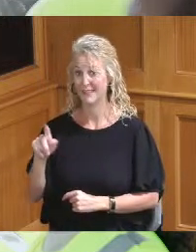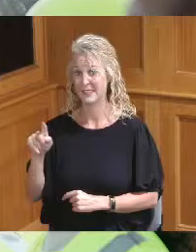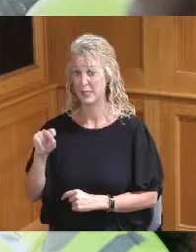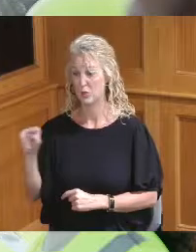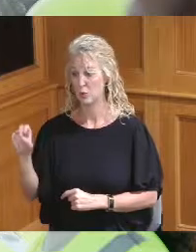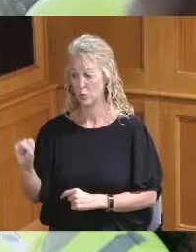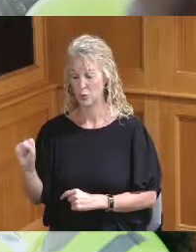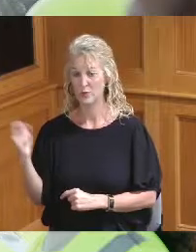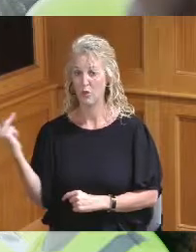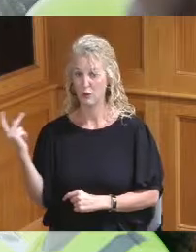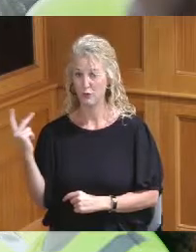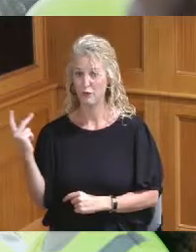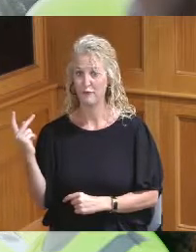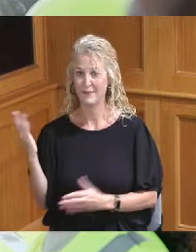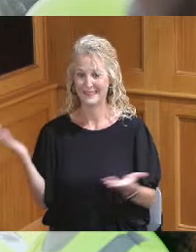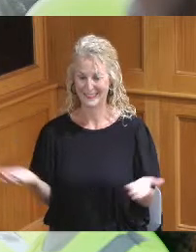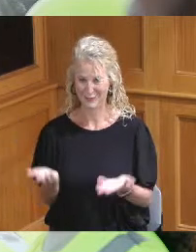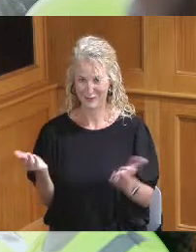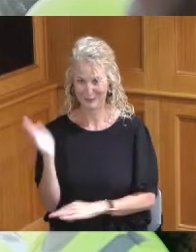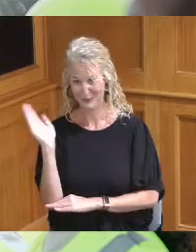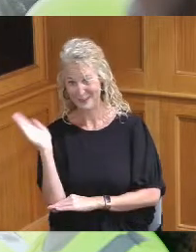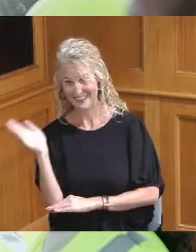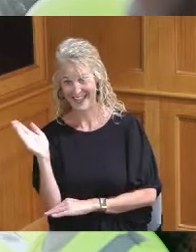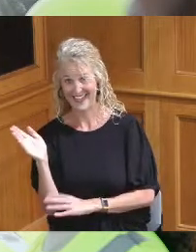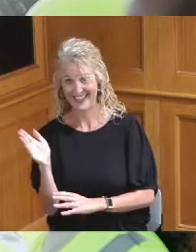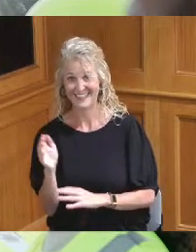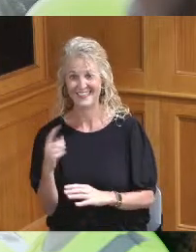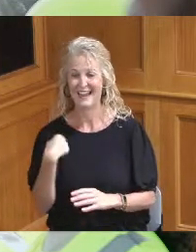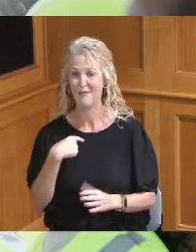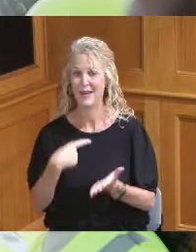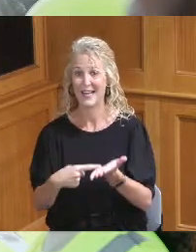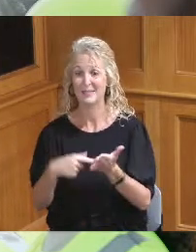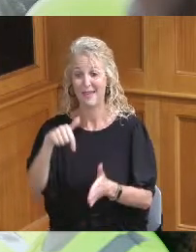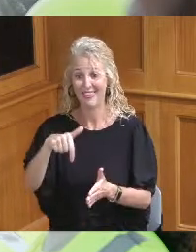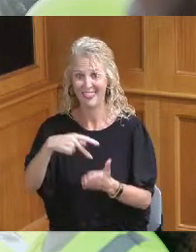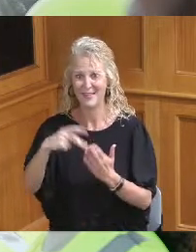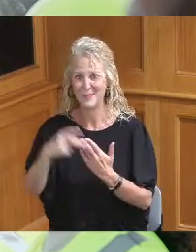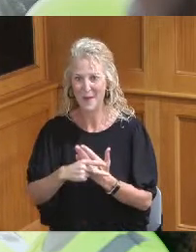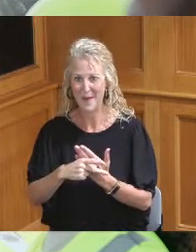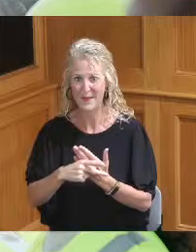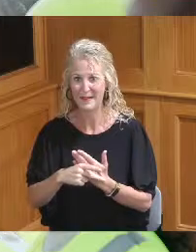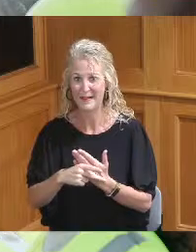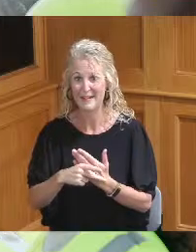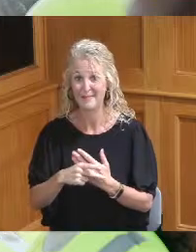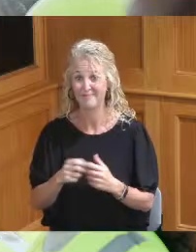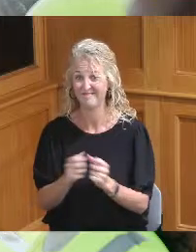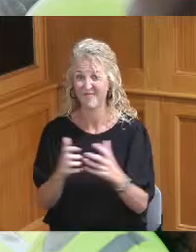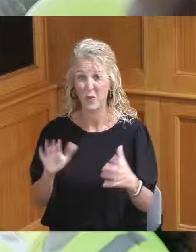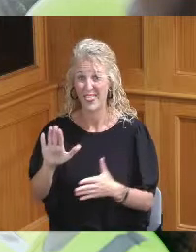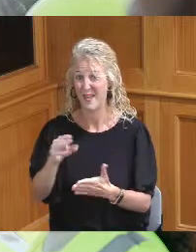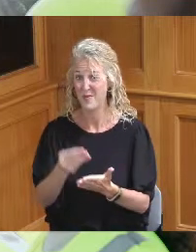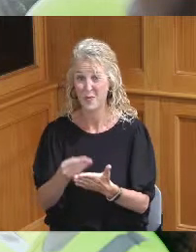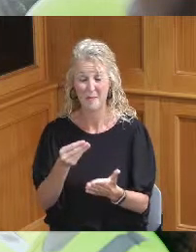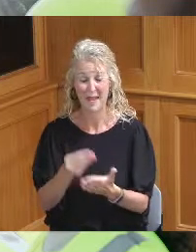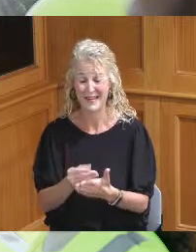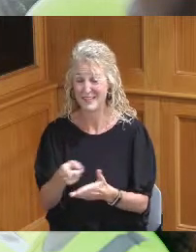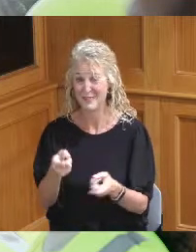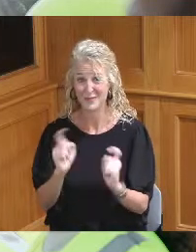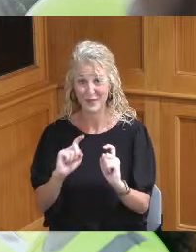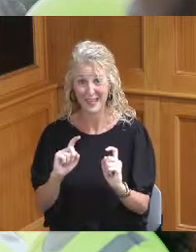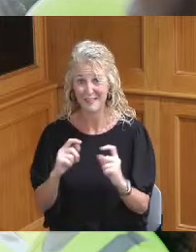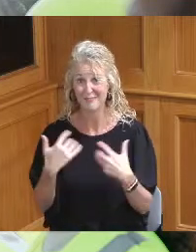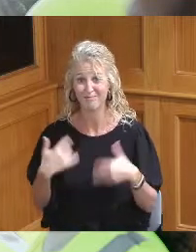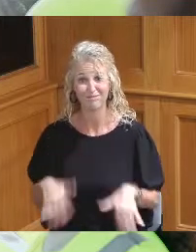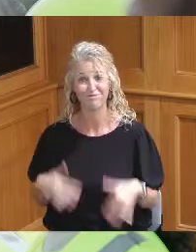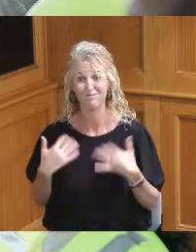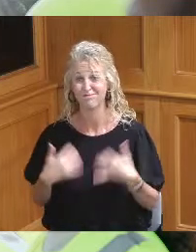CEO of the Urban League, was standing before you talking about this program. And if it wasn't for the seed money that this